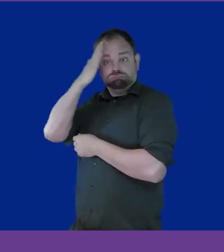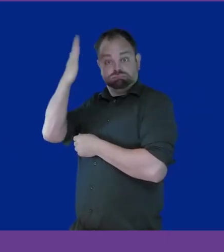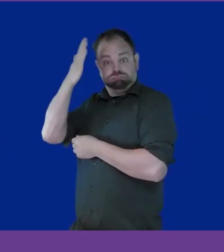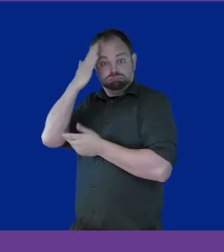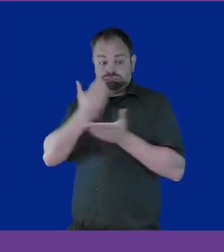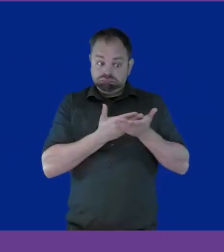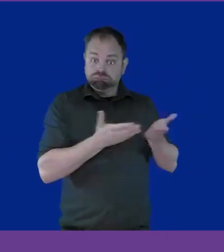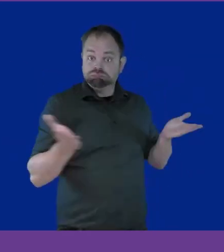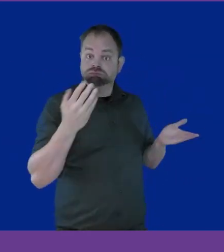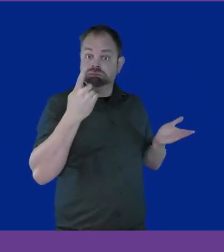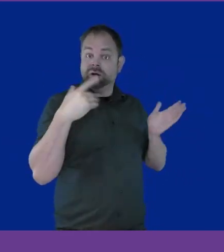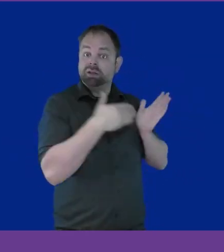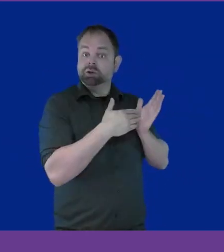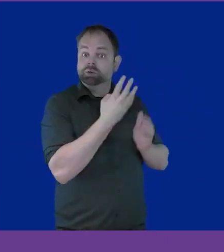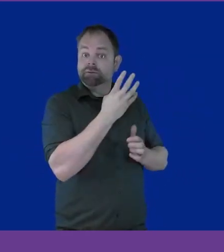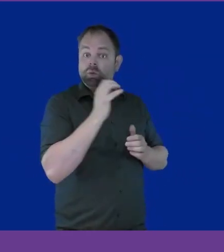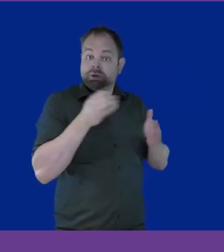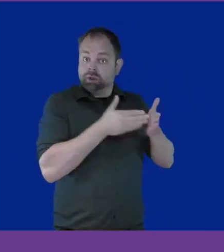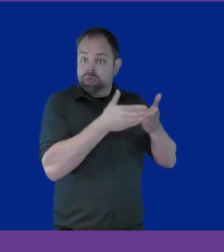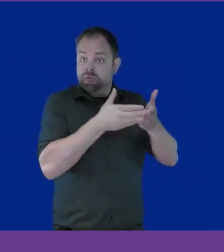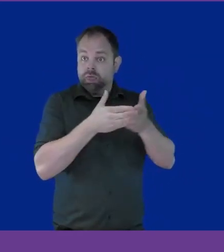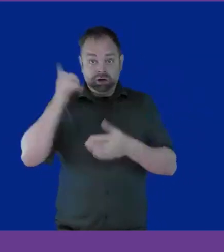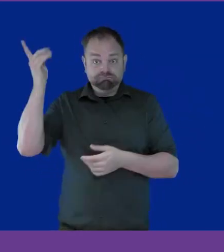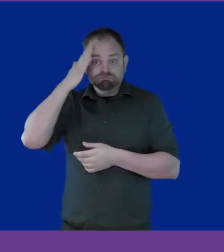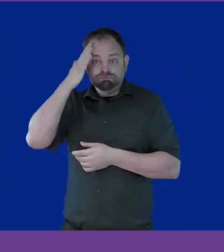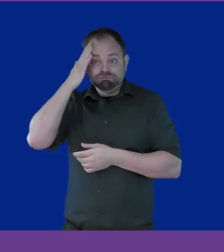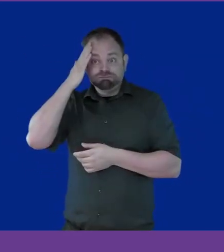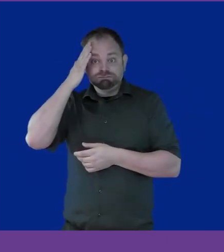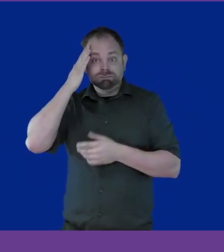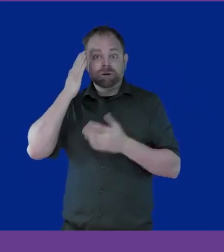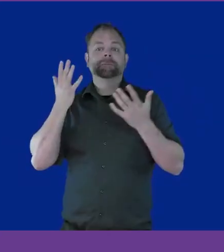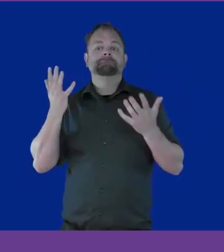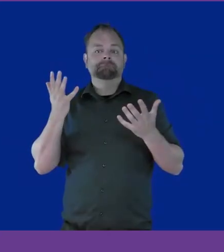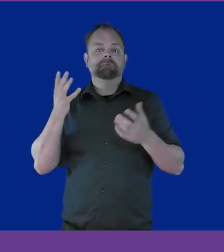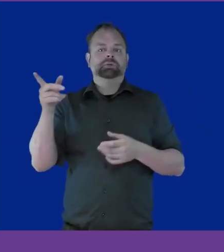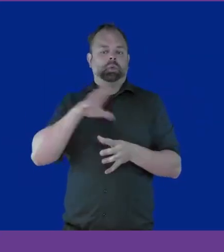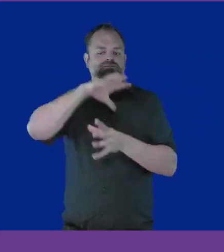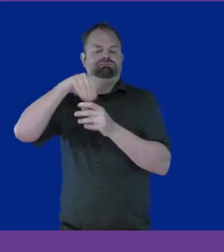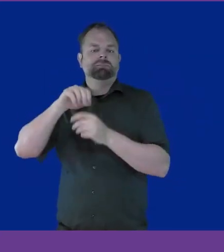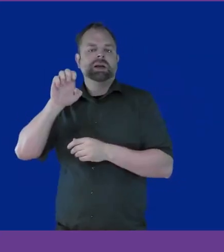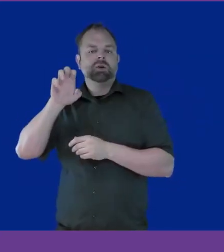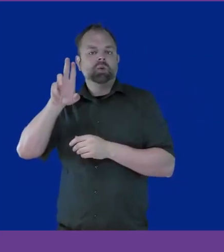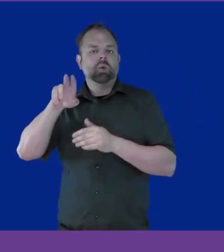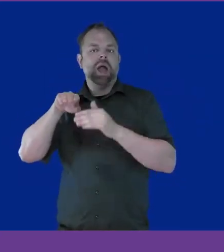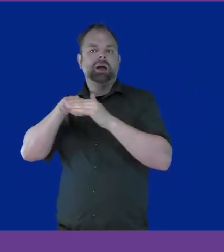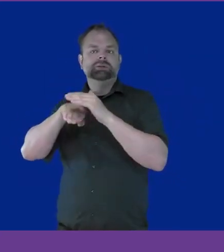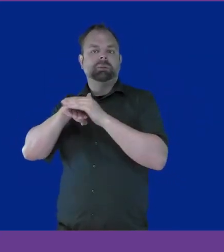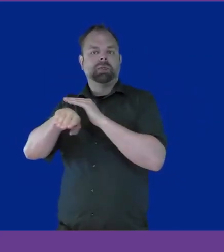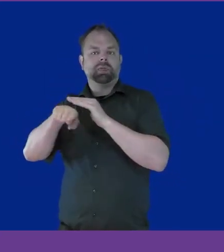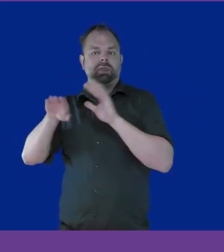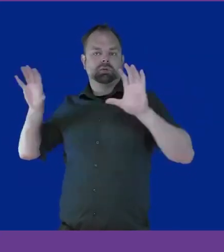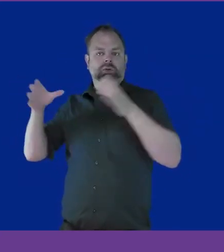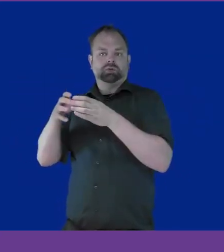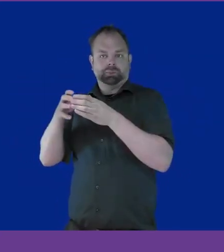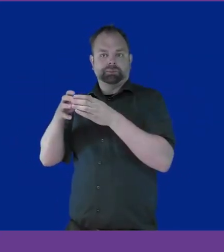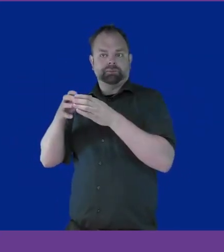with disabilities. A lot of people with disabilities live in the environment of their care supporters and so